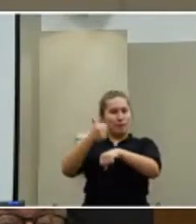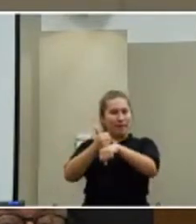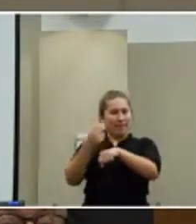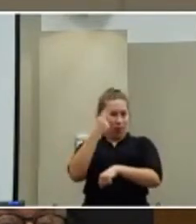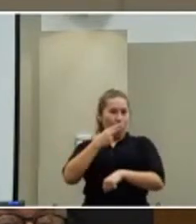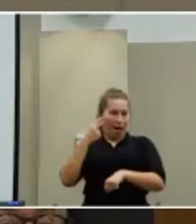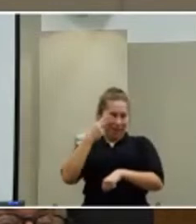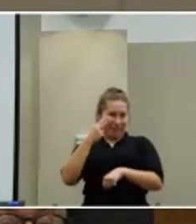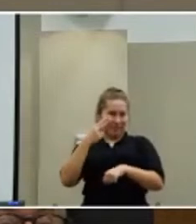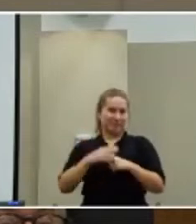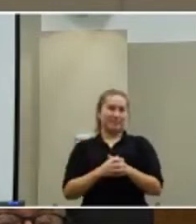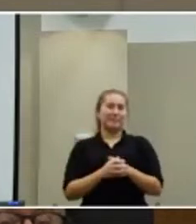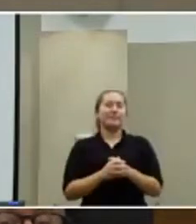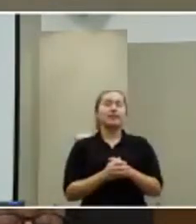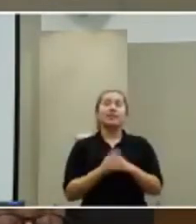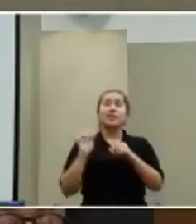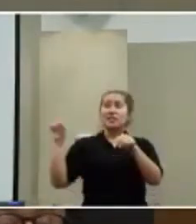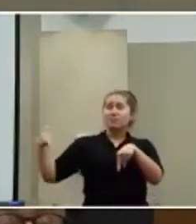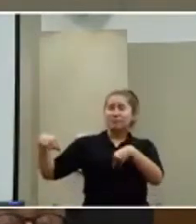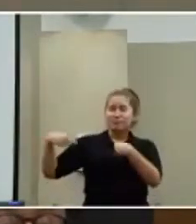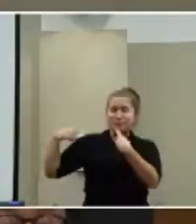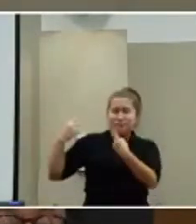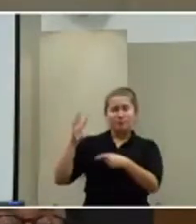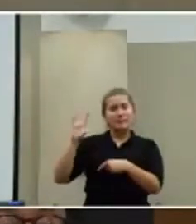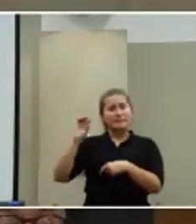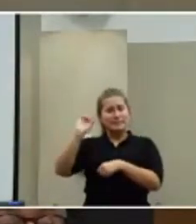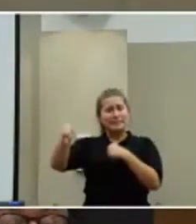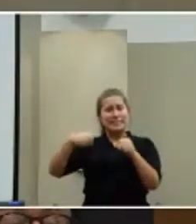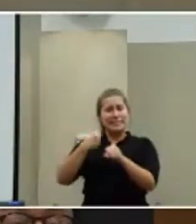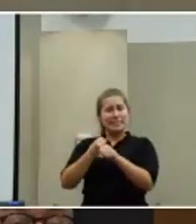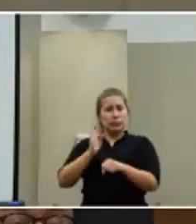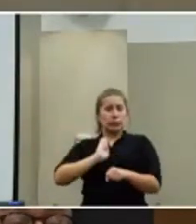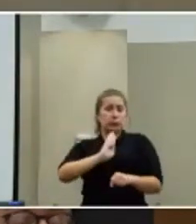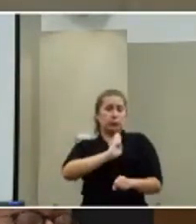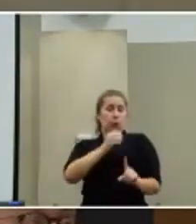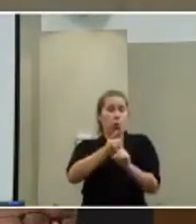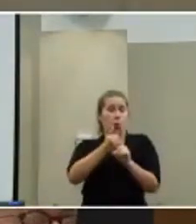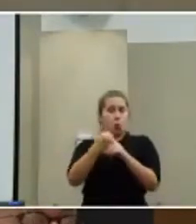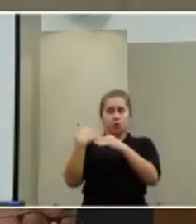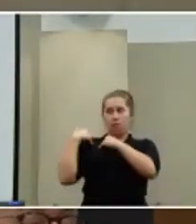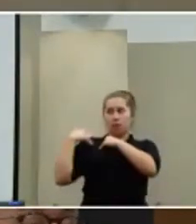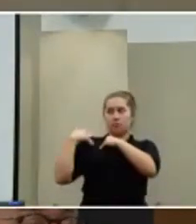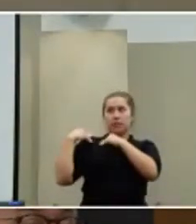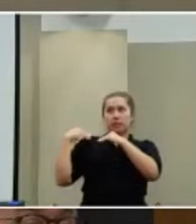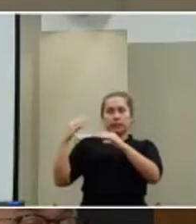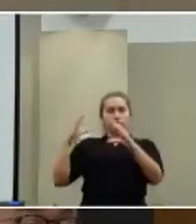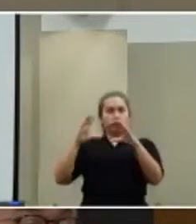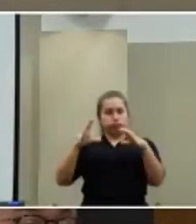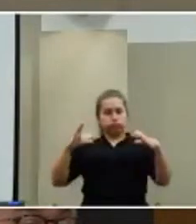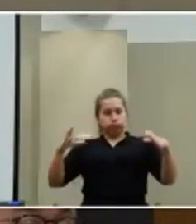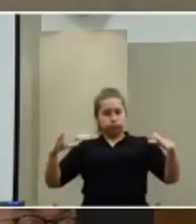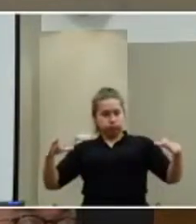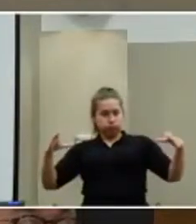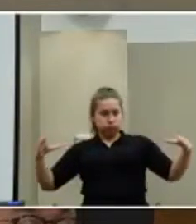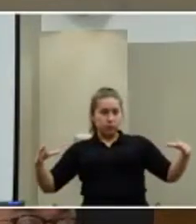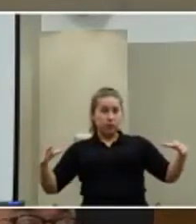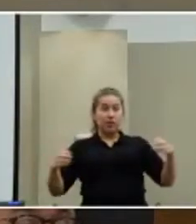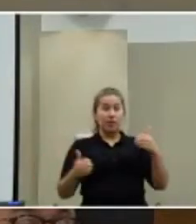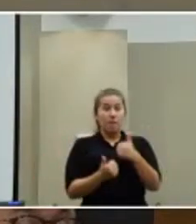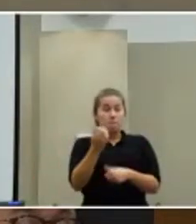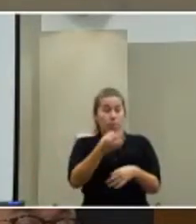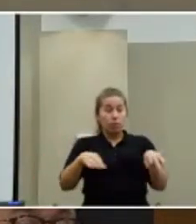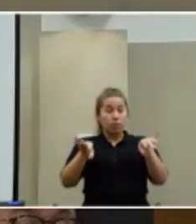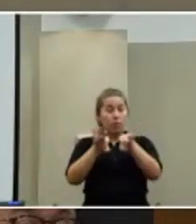Over the last 50 years, the board's responsibilities have expanded, and most importantly, with the authority to